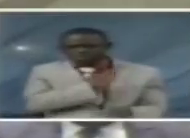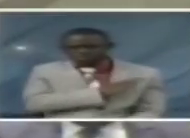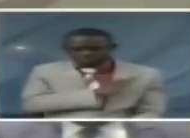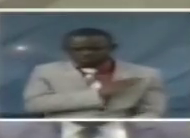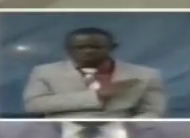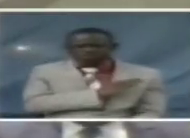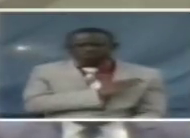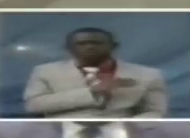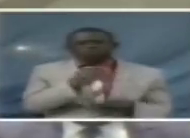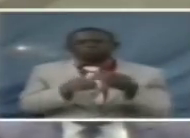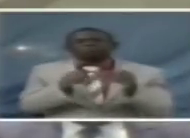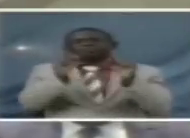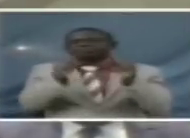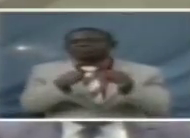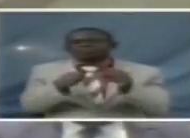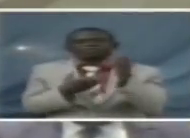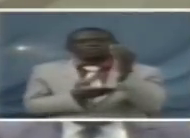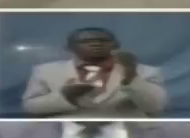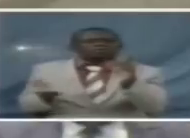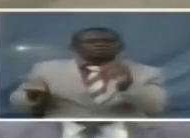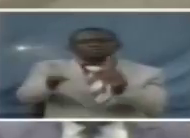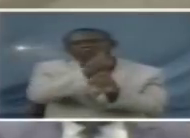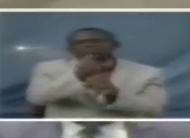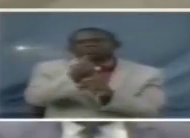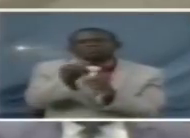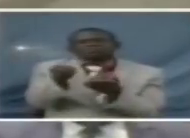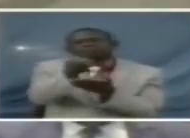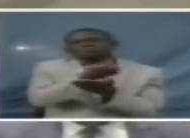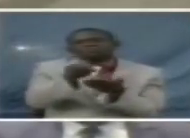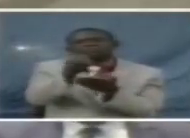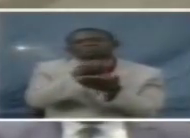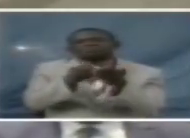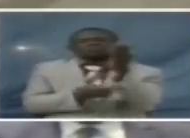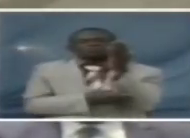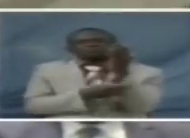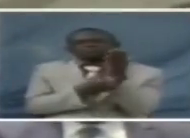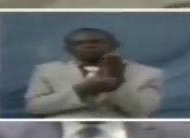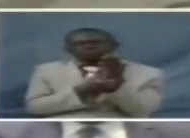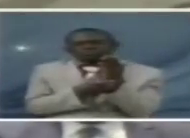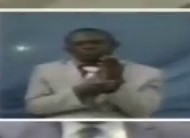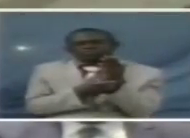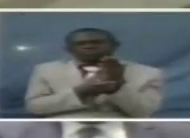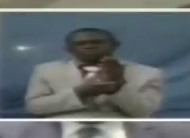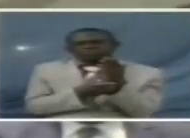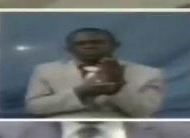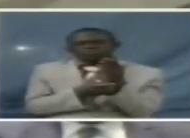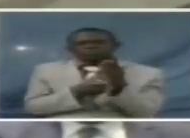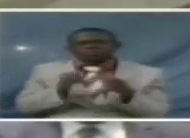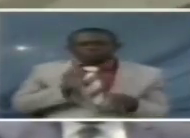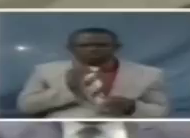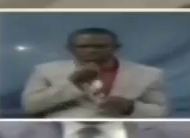physically disciplined for us to achieve the desired physical fitness. We